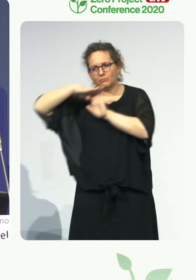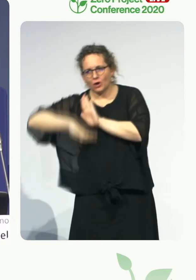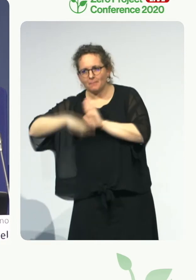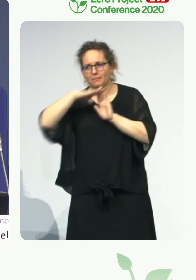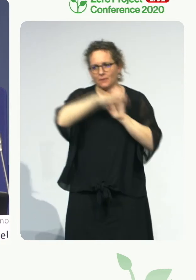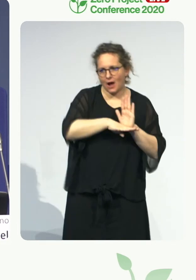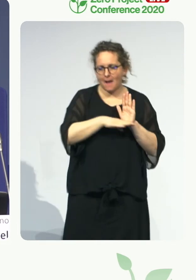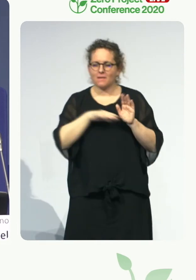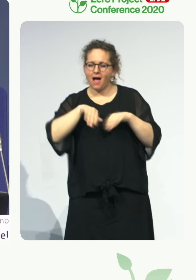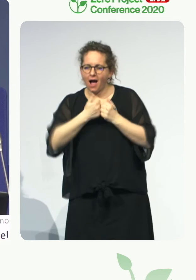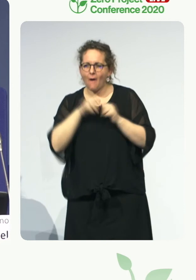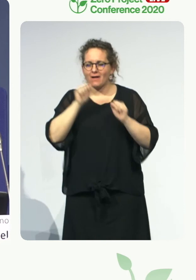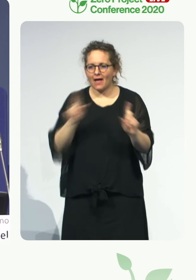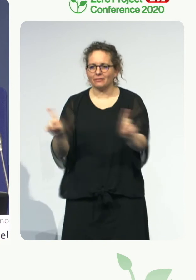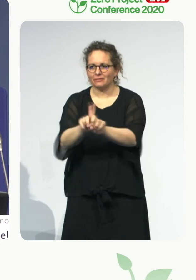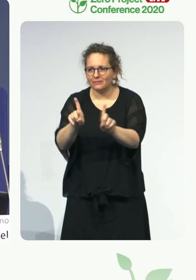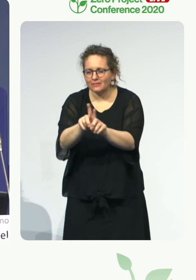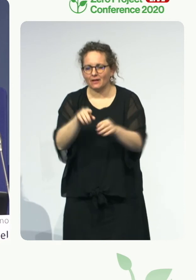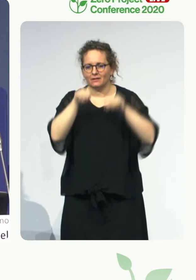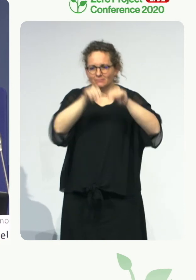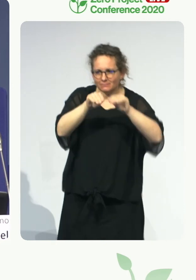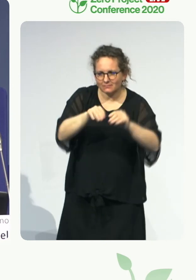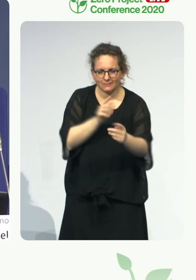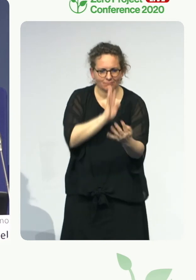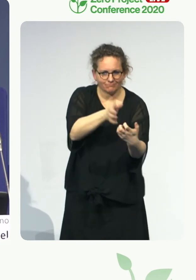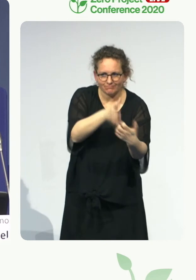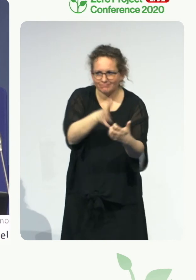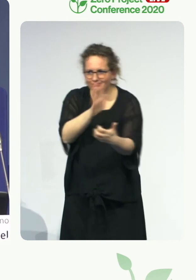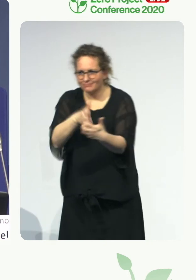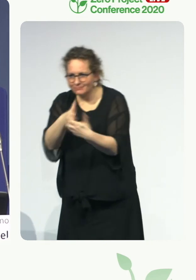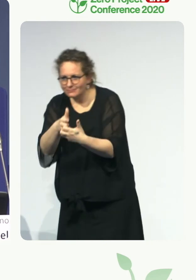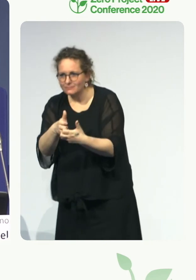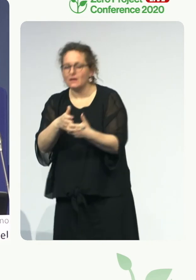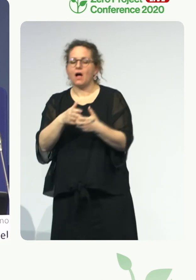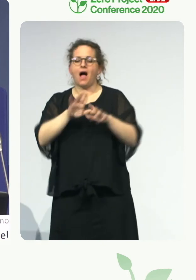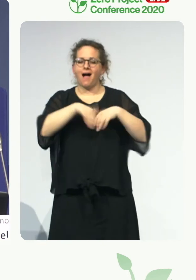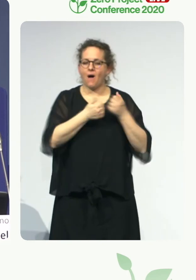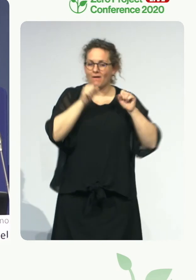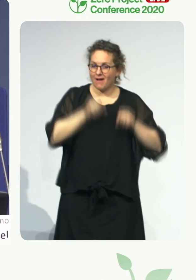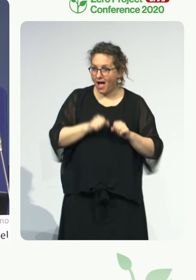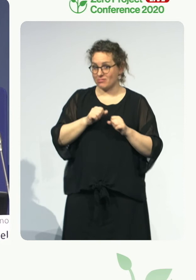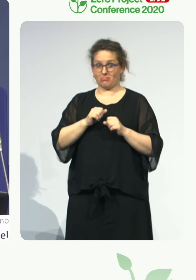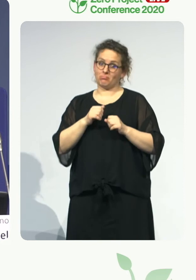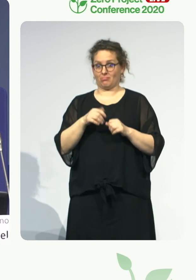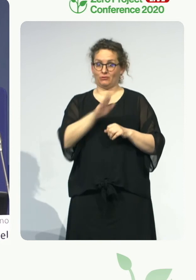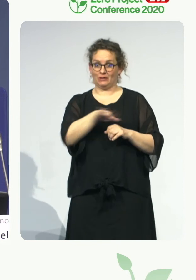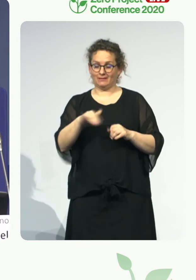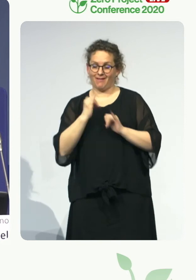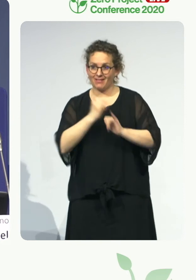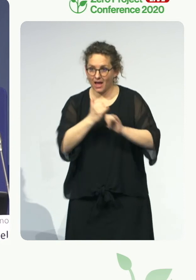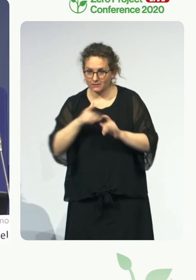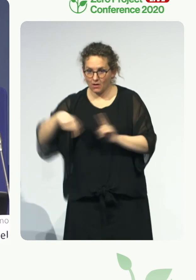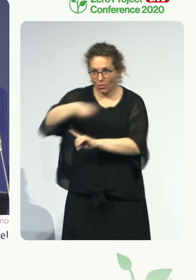addition to that, we have also supported the procurement of interactive boards, and I have seen that working very well.